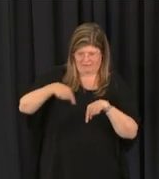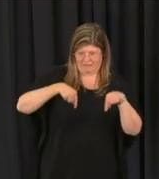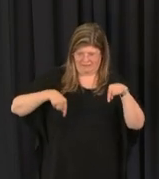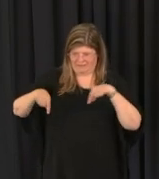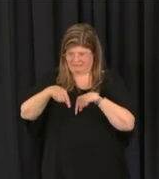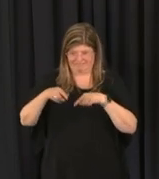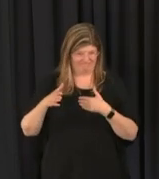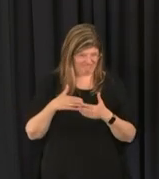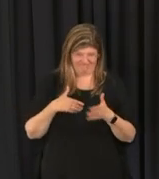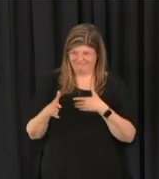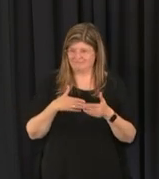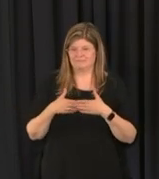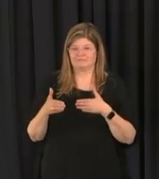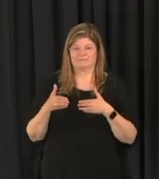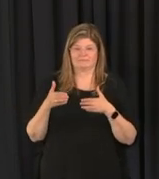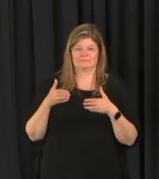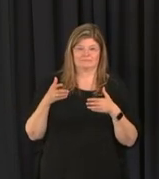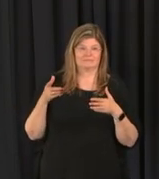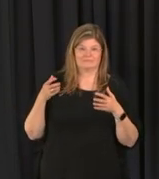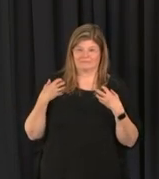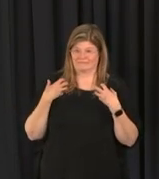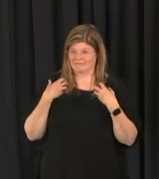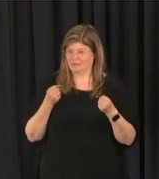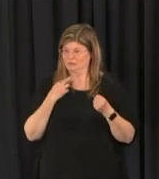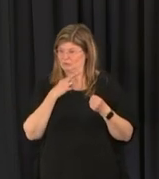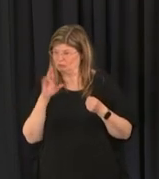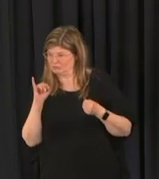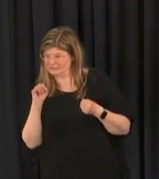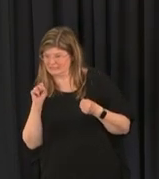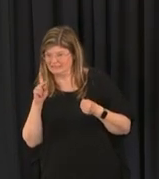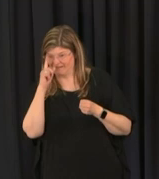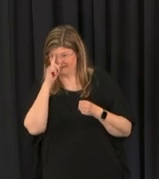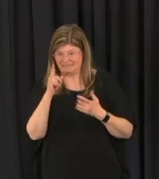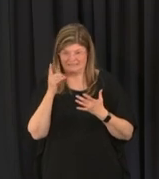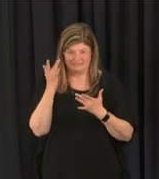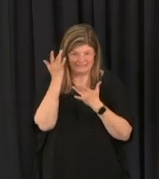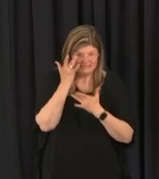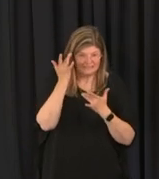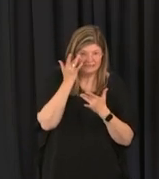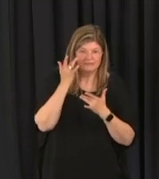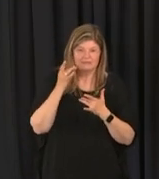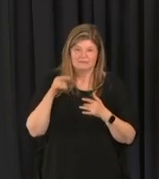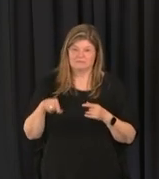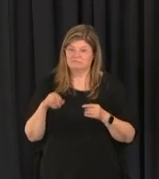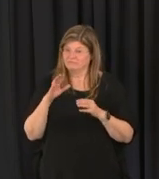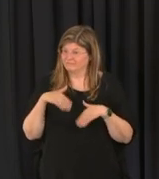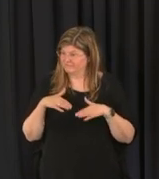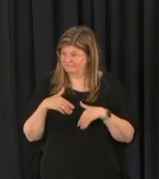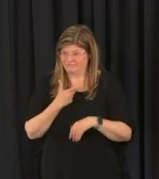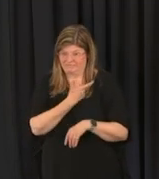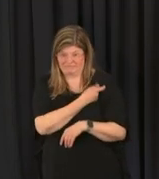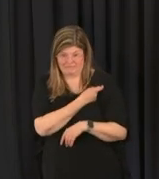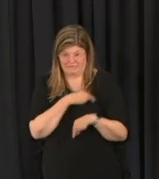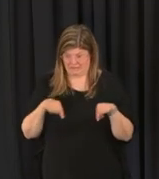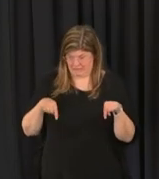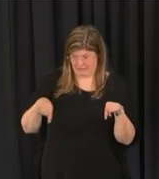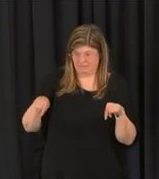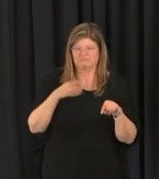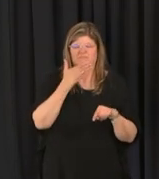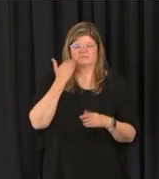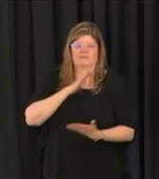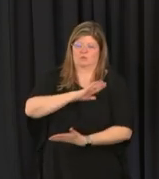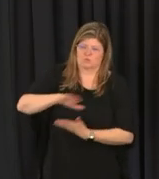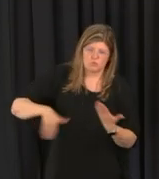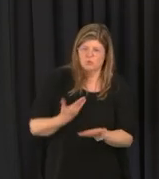of the health status or risk for severe disease of any of the unvaccinated people, everyone should wear a